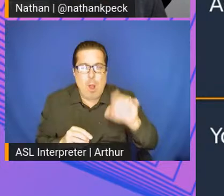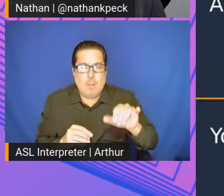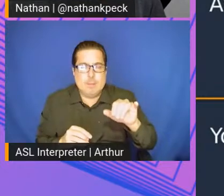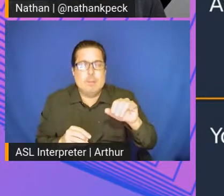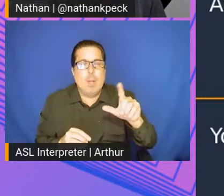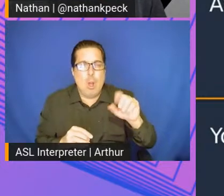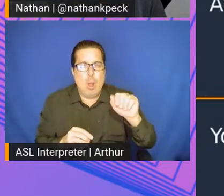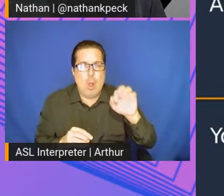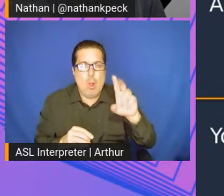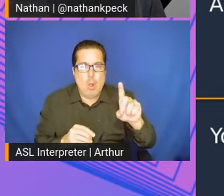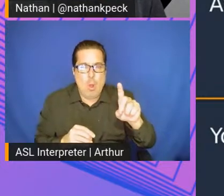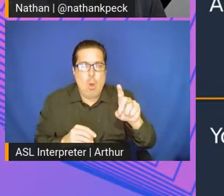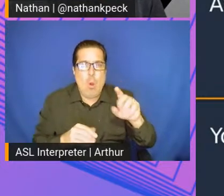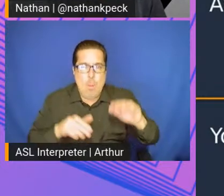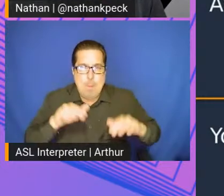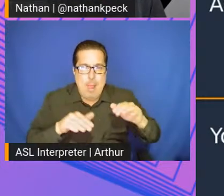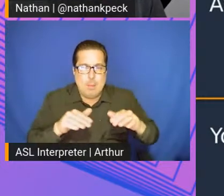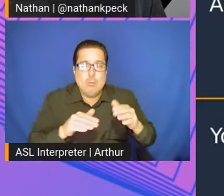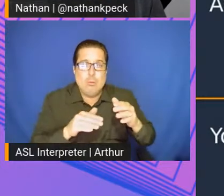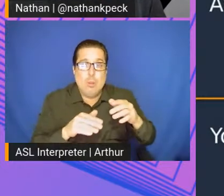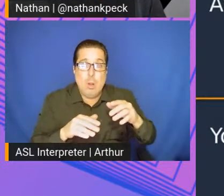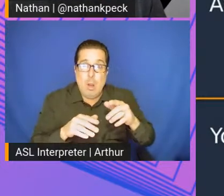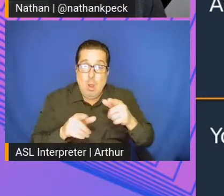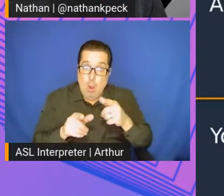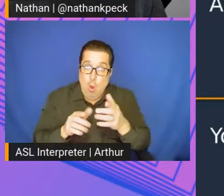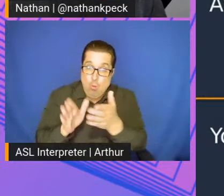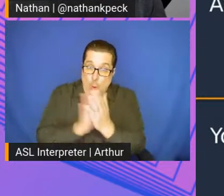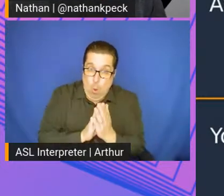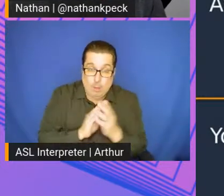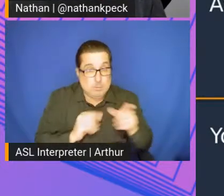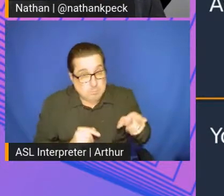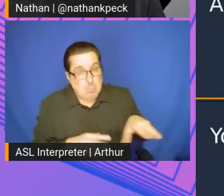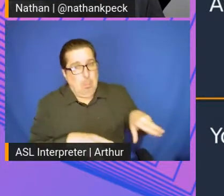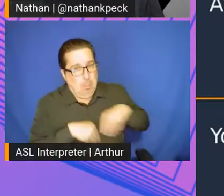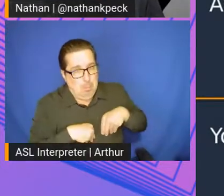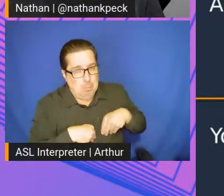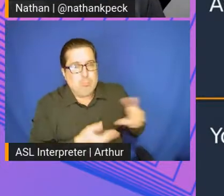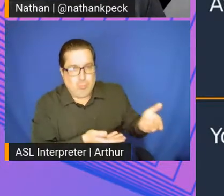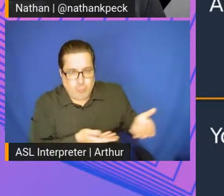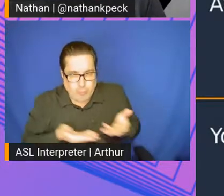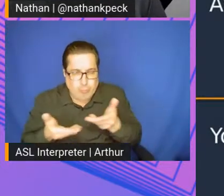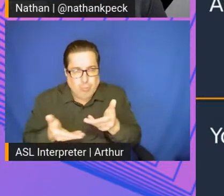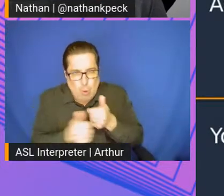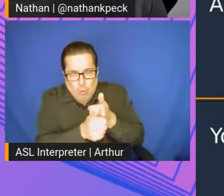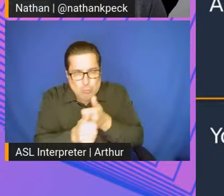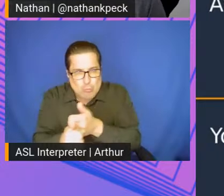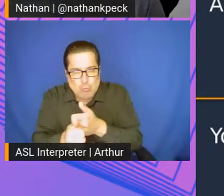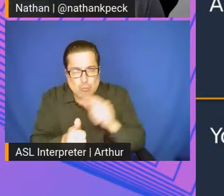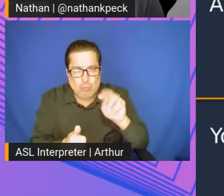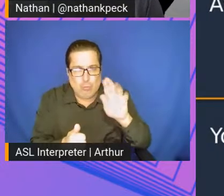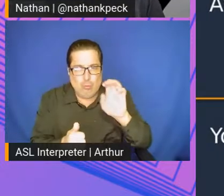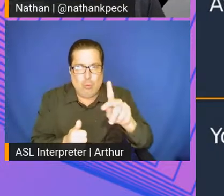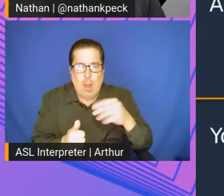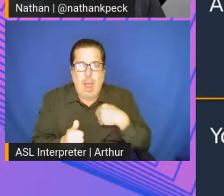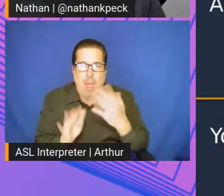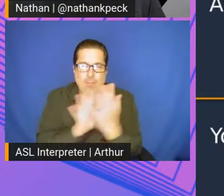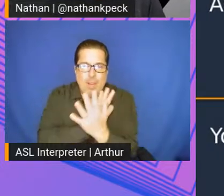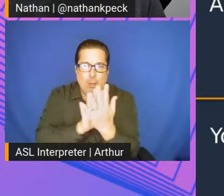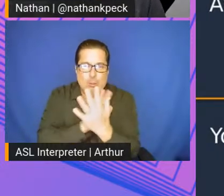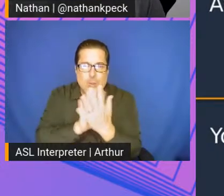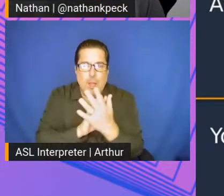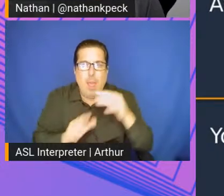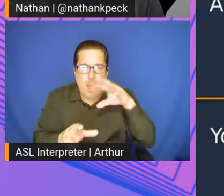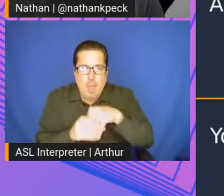your requests and keeps track of them. And we have an interesting concept built in, which is called overflow